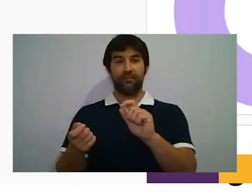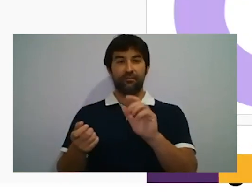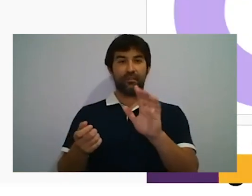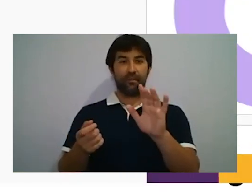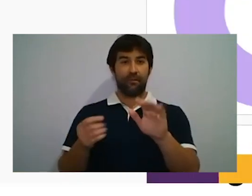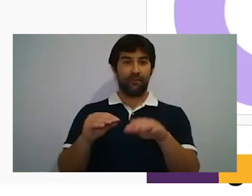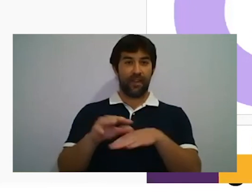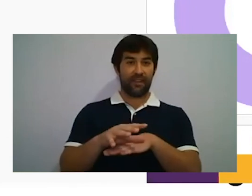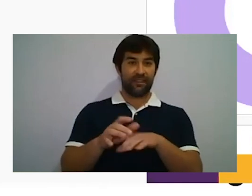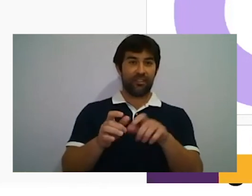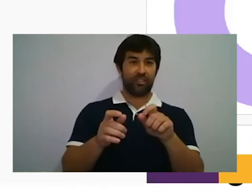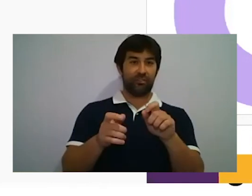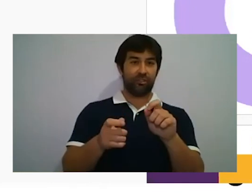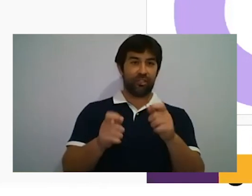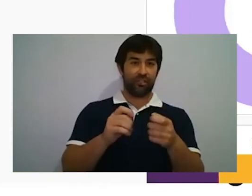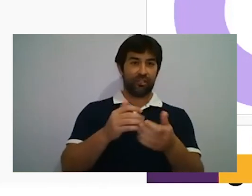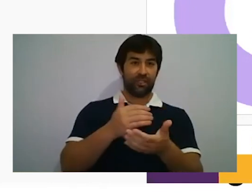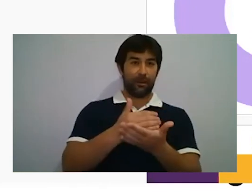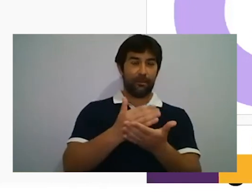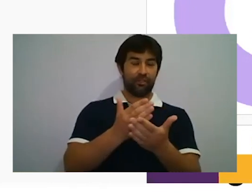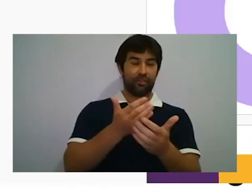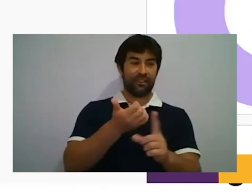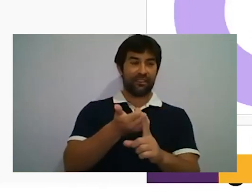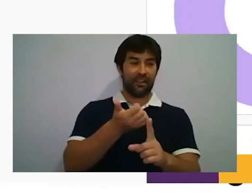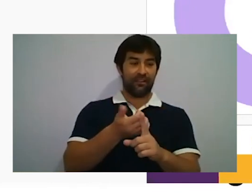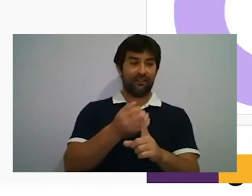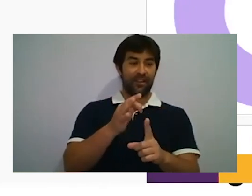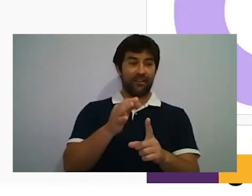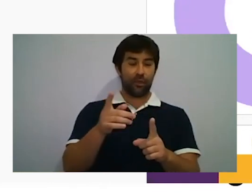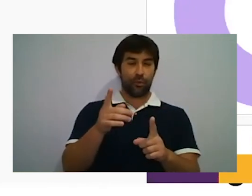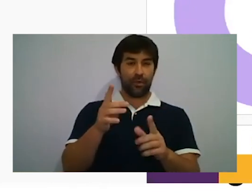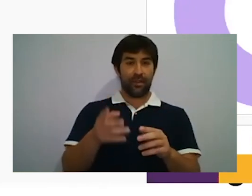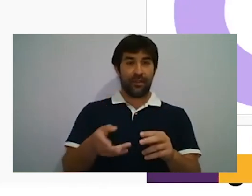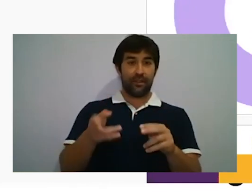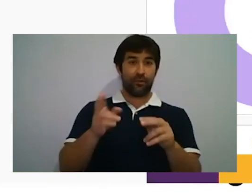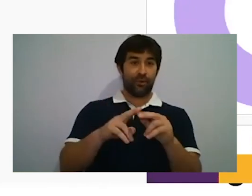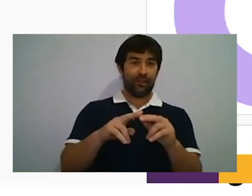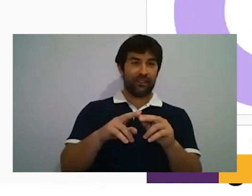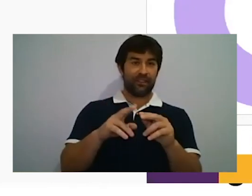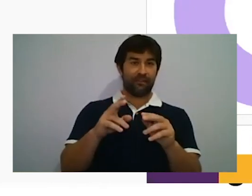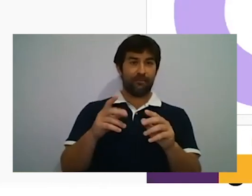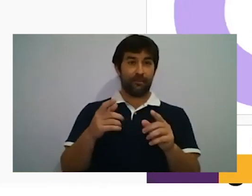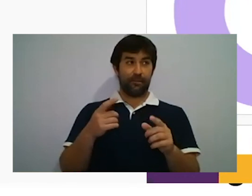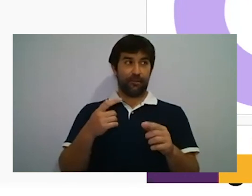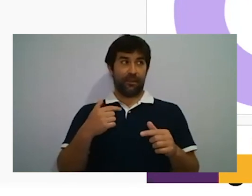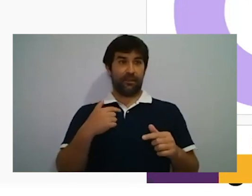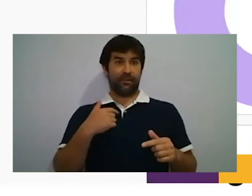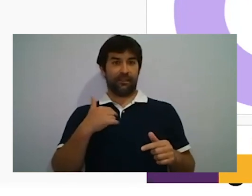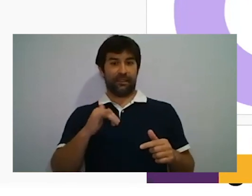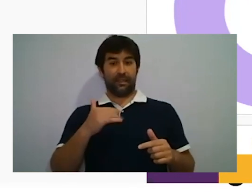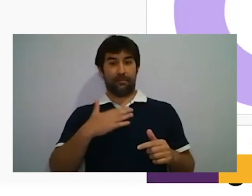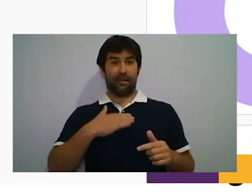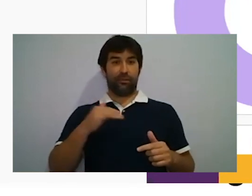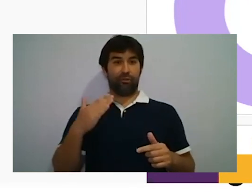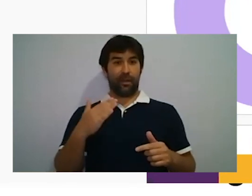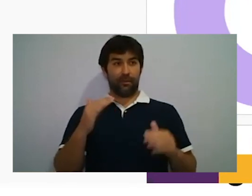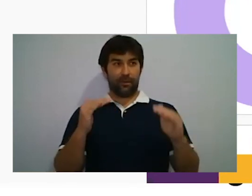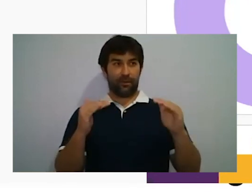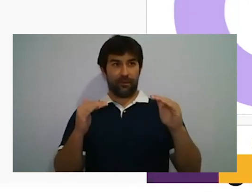support a land typology development on that new development site, which will